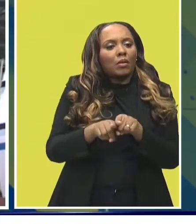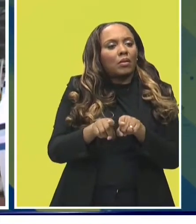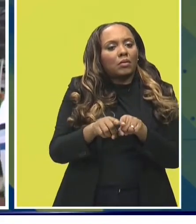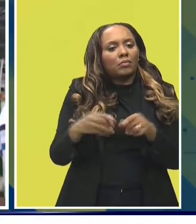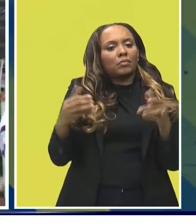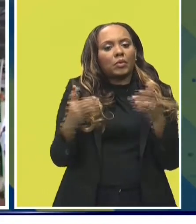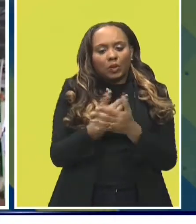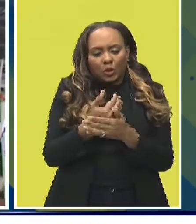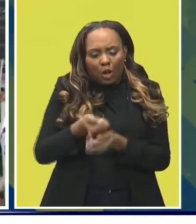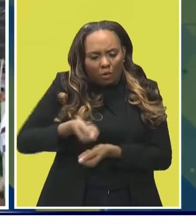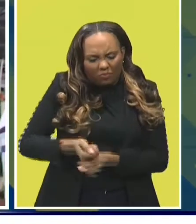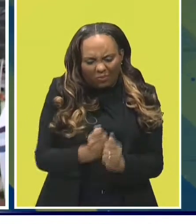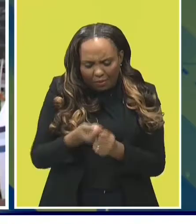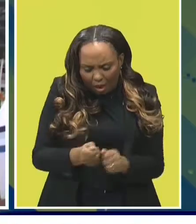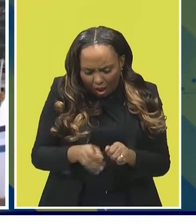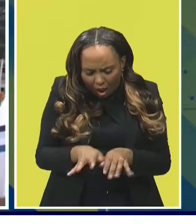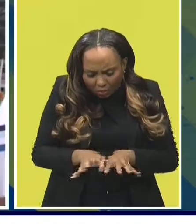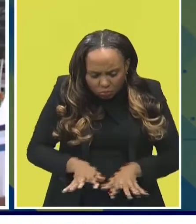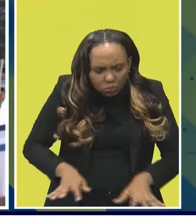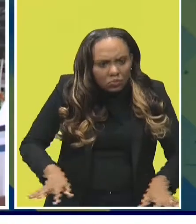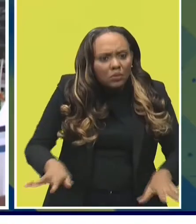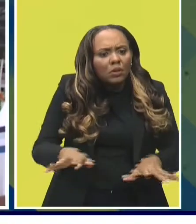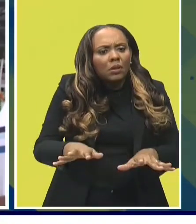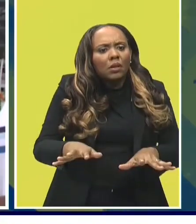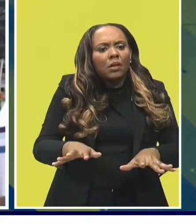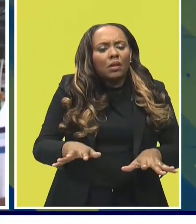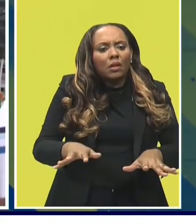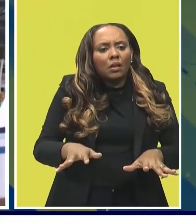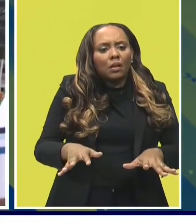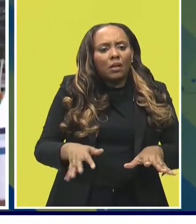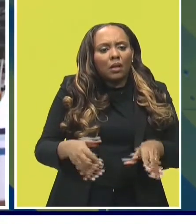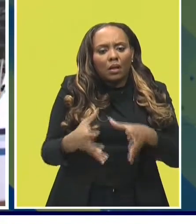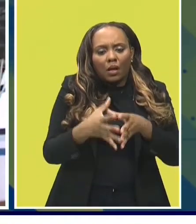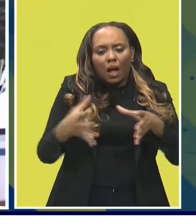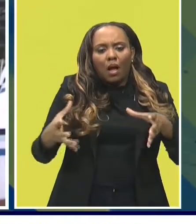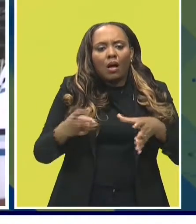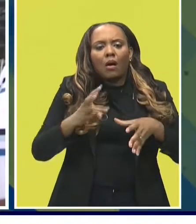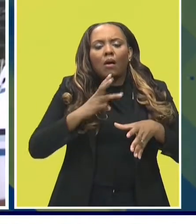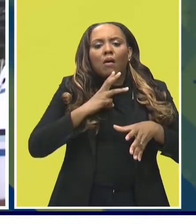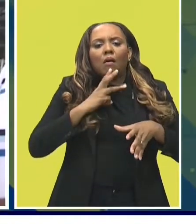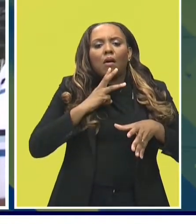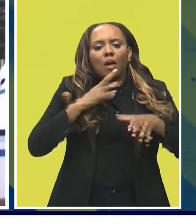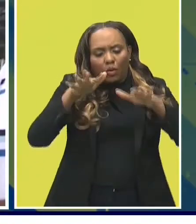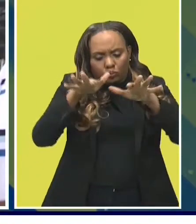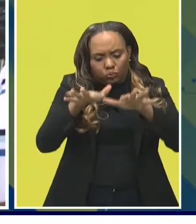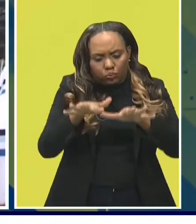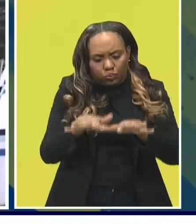new cultivated the fields, and a lot of that has been washed flat.